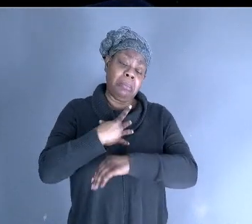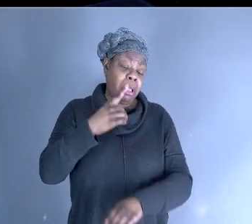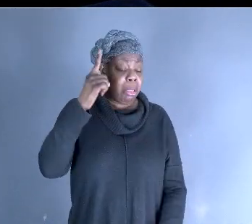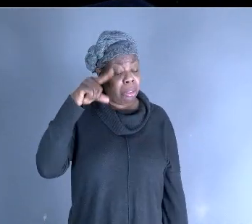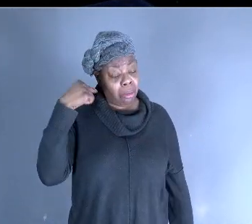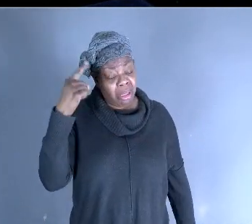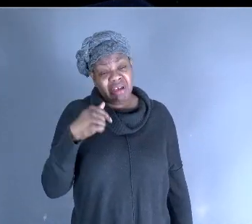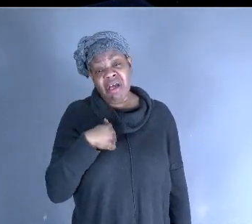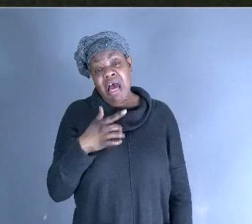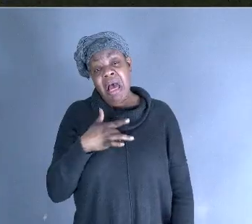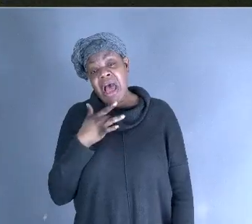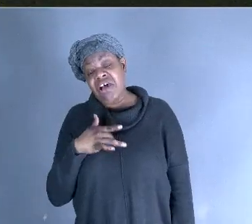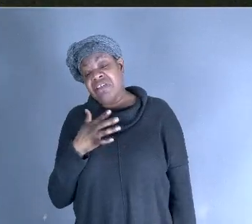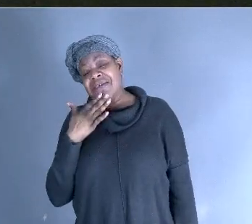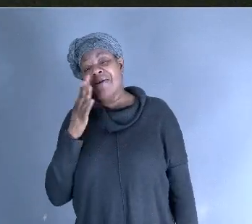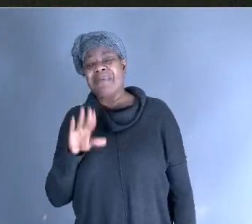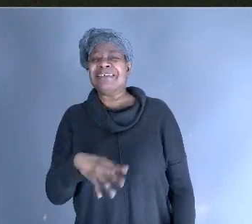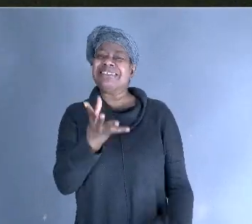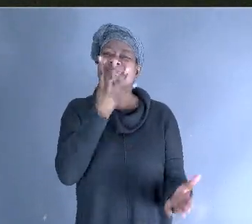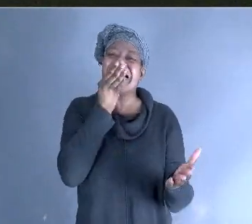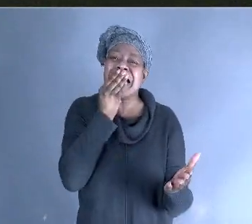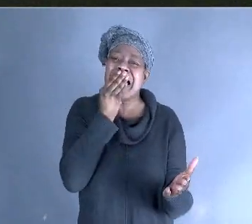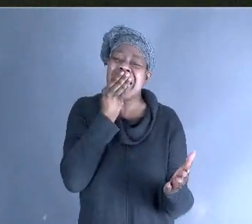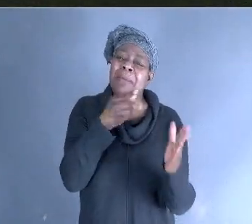not feeling well today. Shut up!